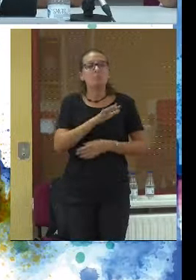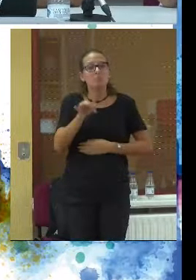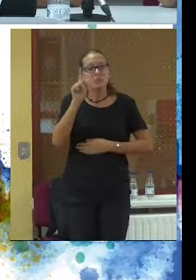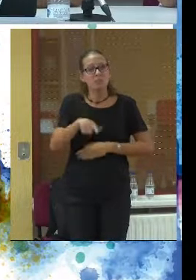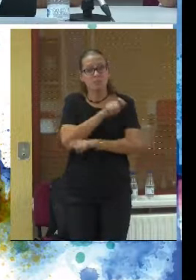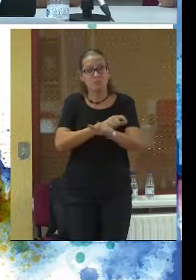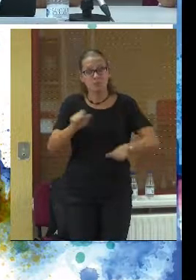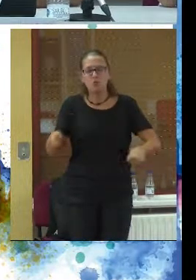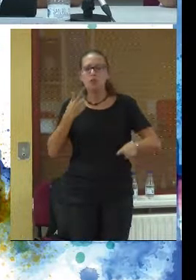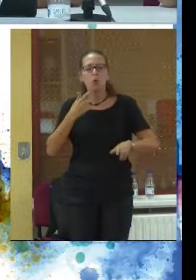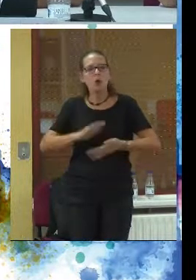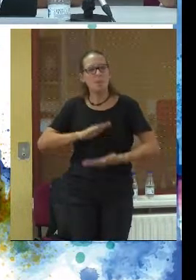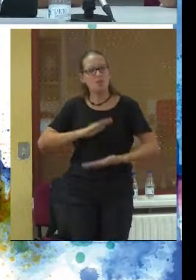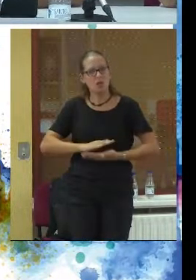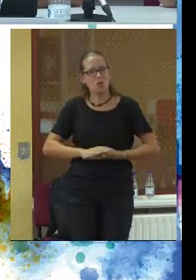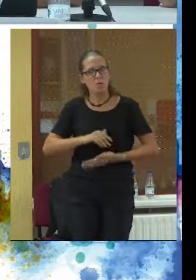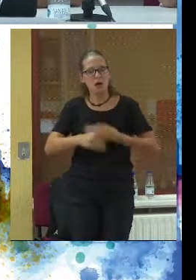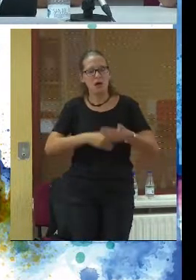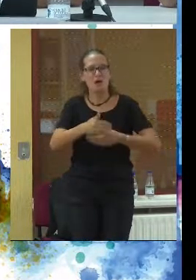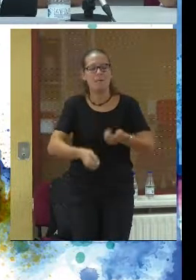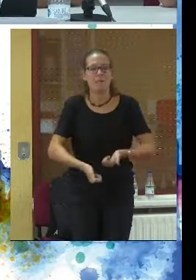our individuals.